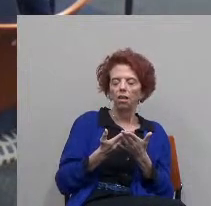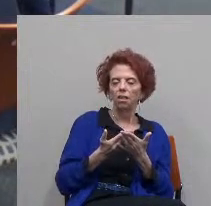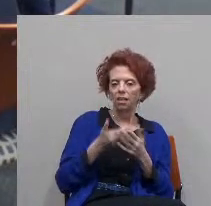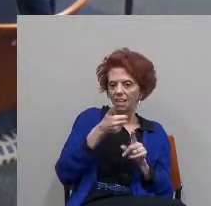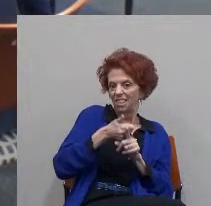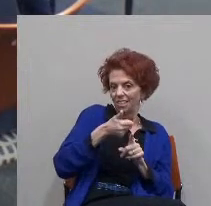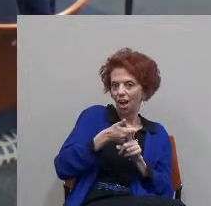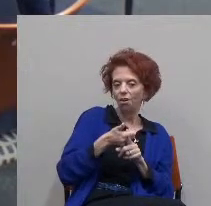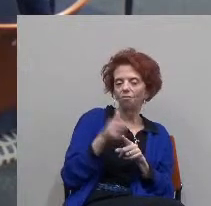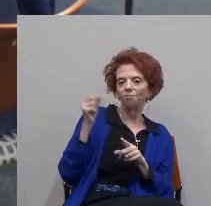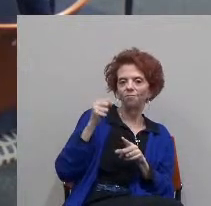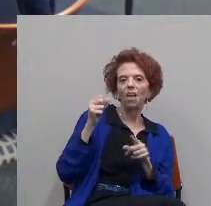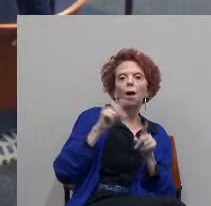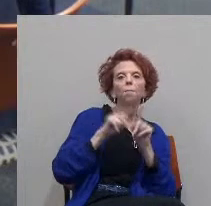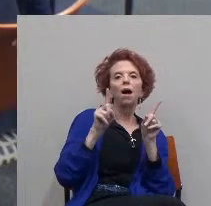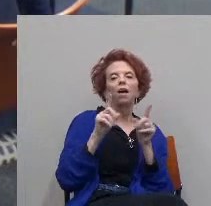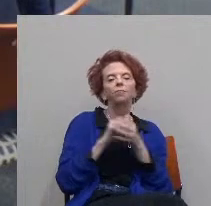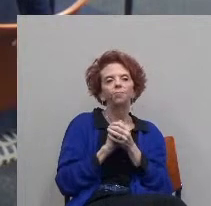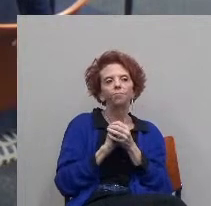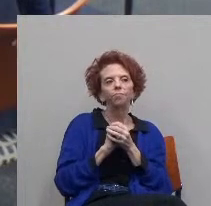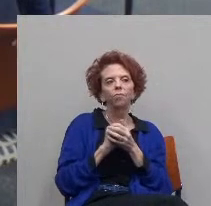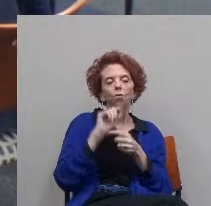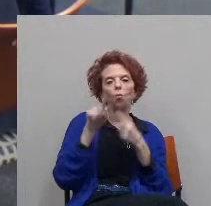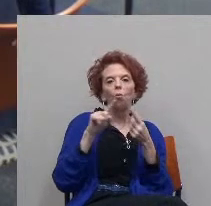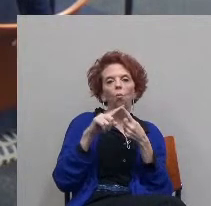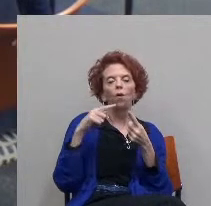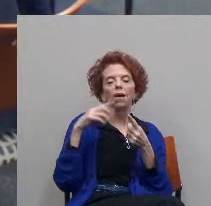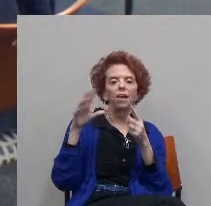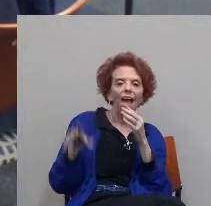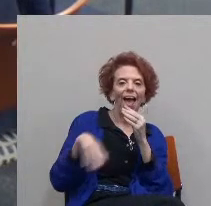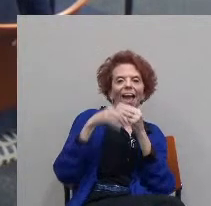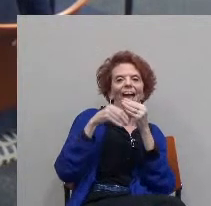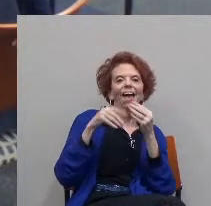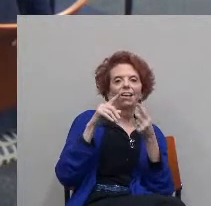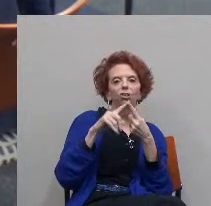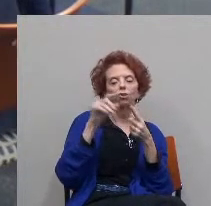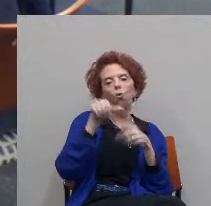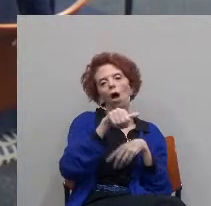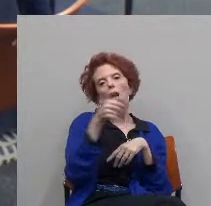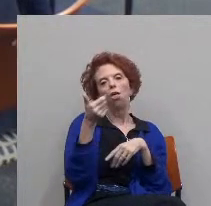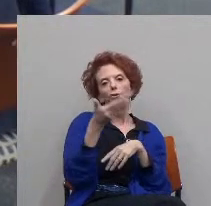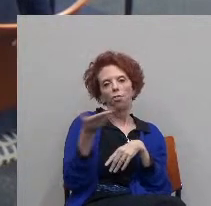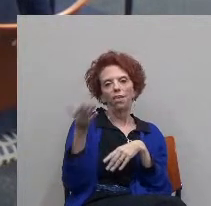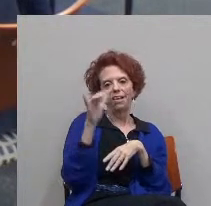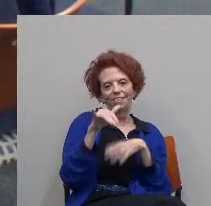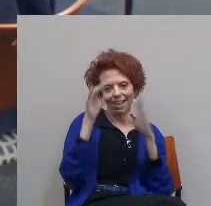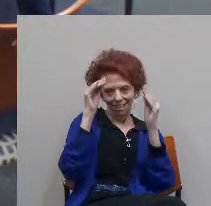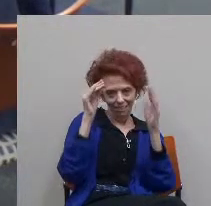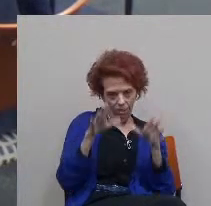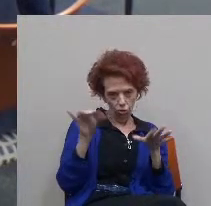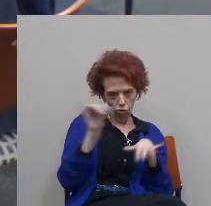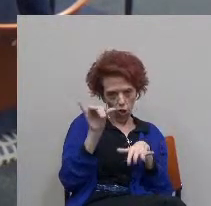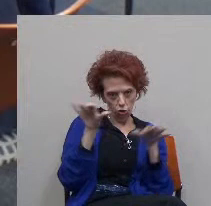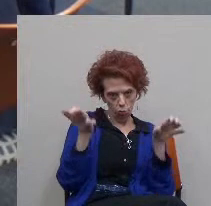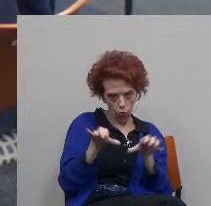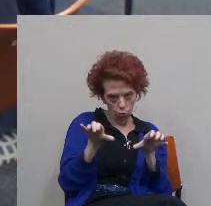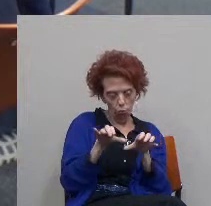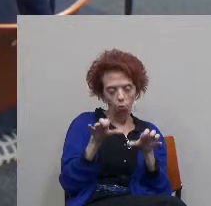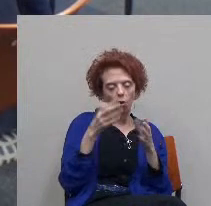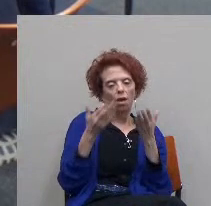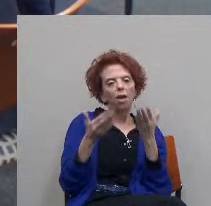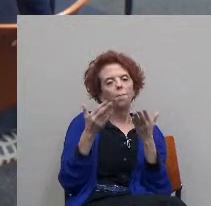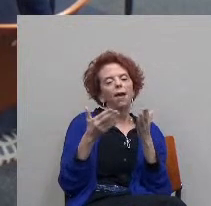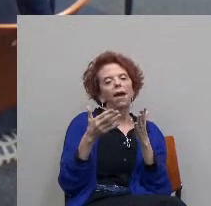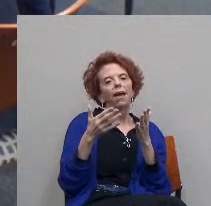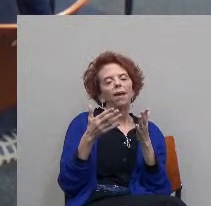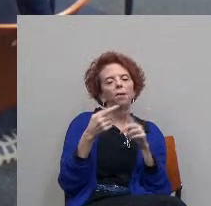and of itself, but when it's added to all of the other things that teachers do, it might